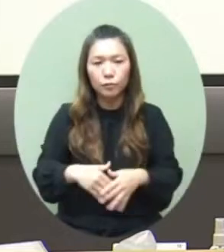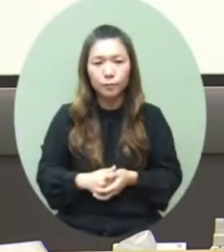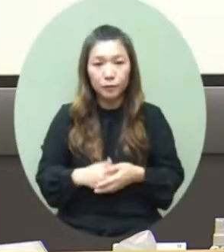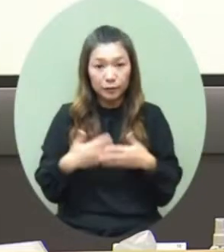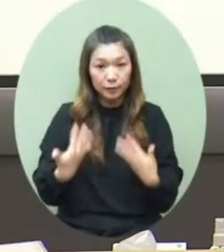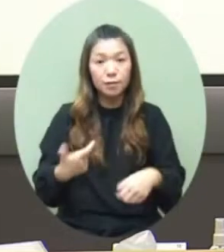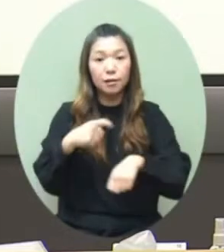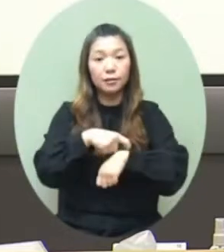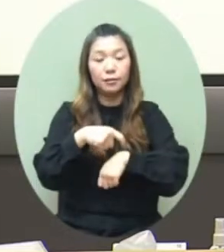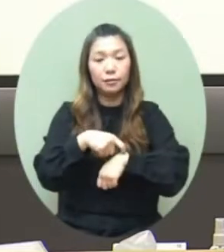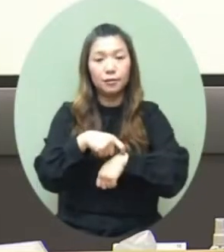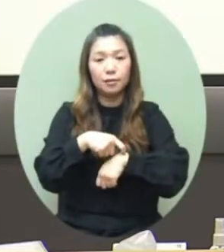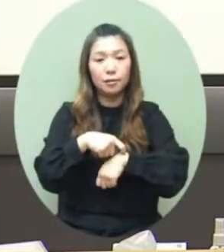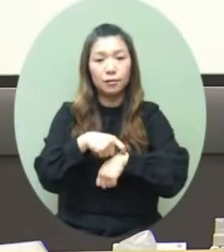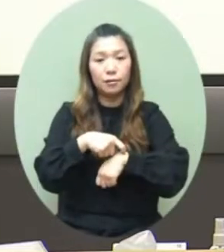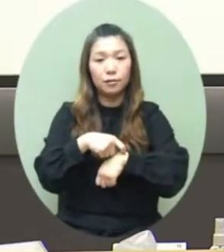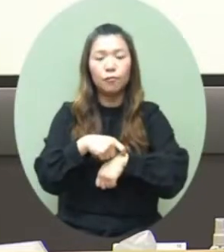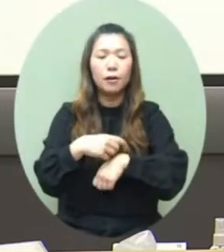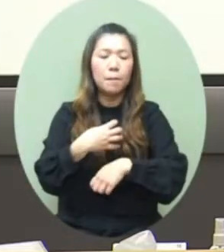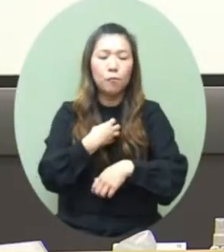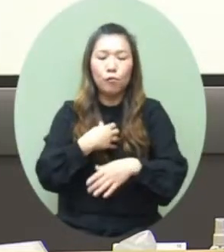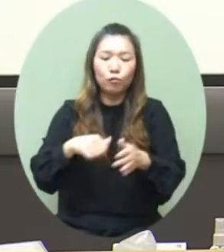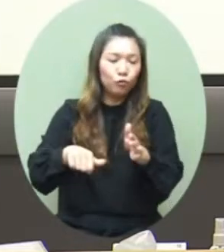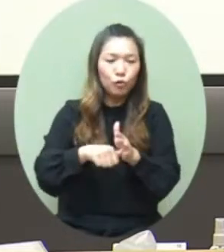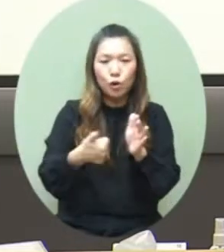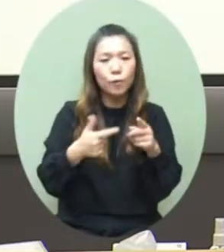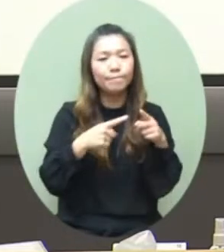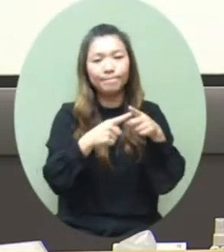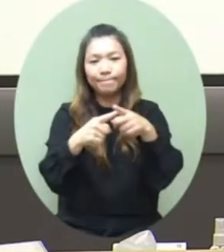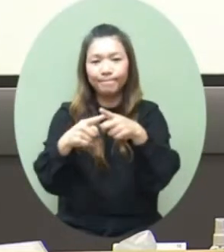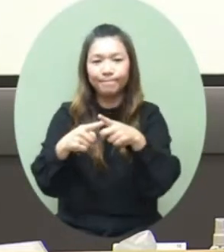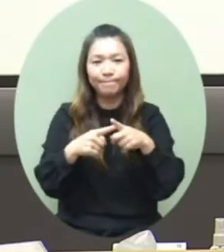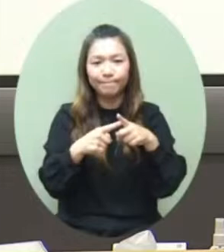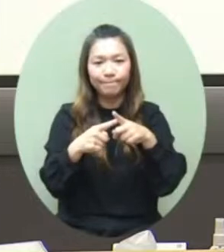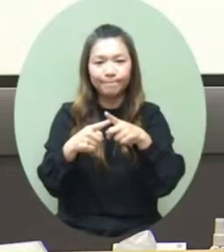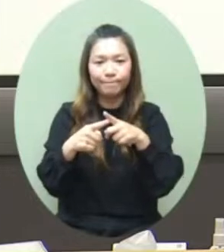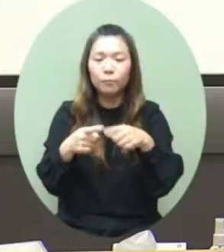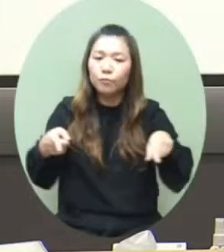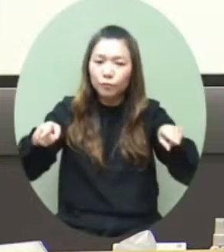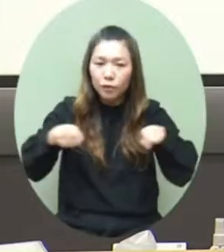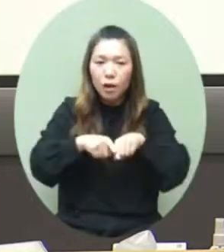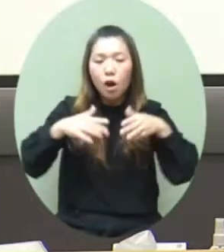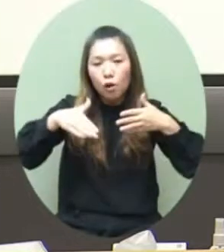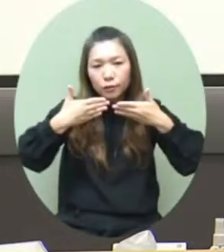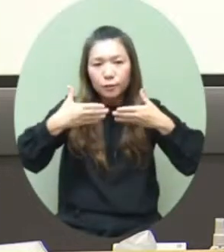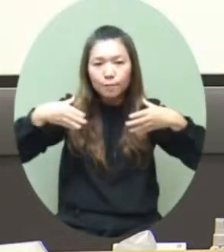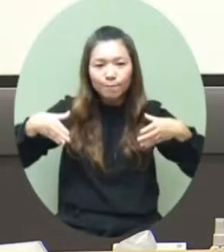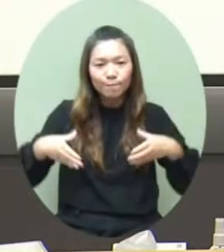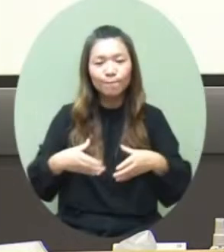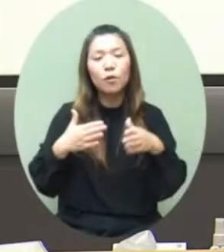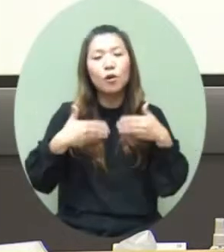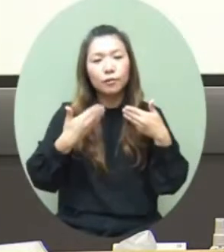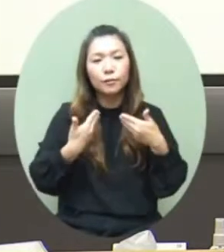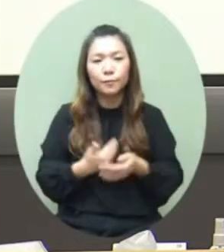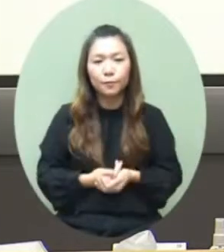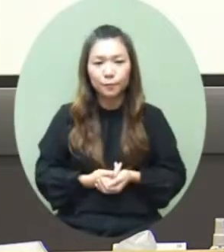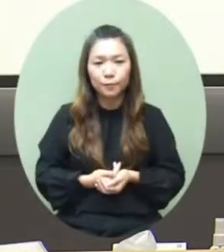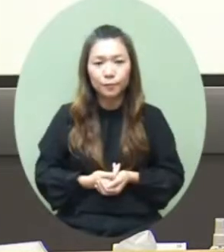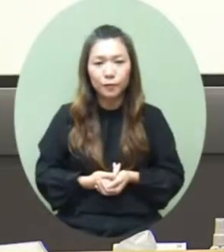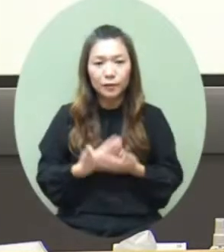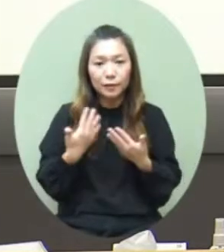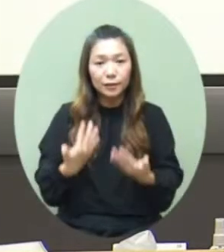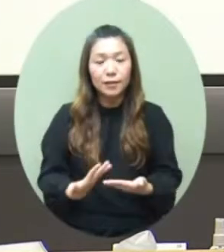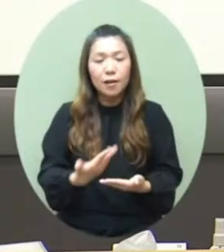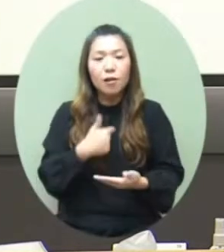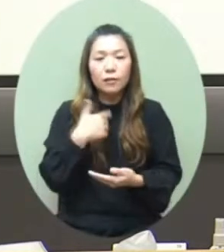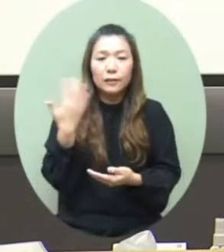And to continue with this trend, we have issued the consumption vouchers, and we believe